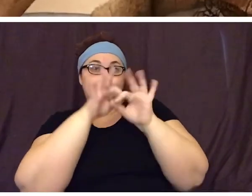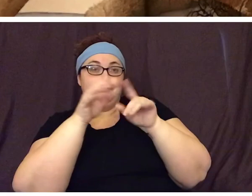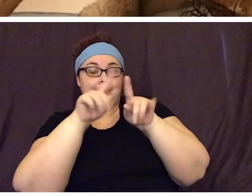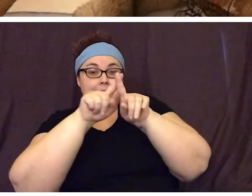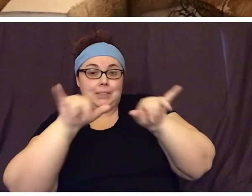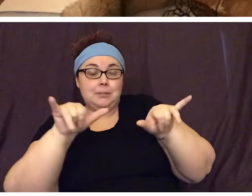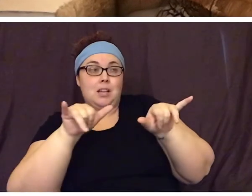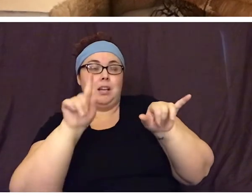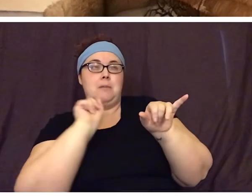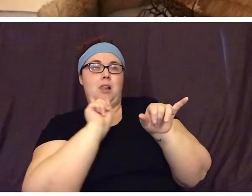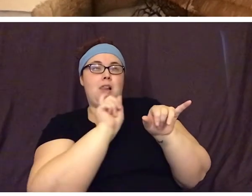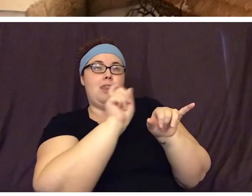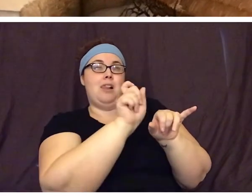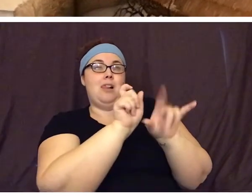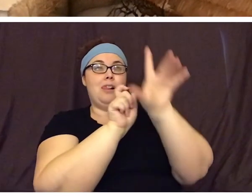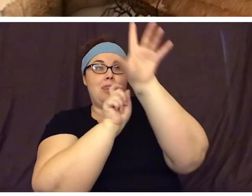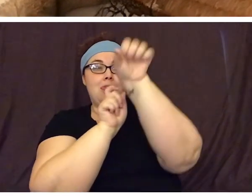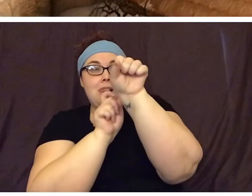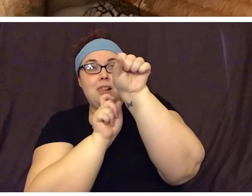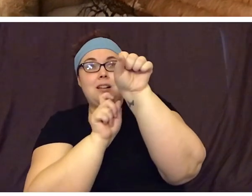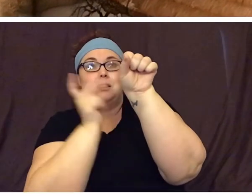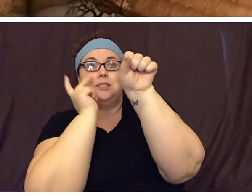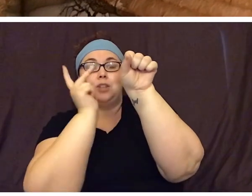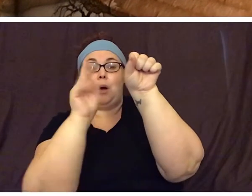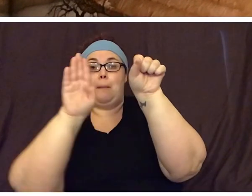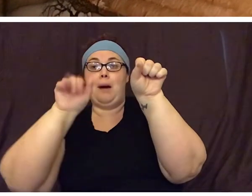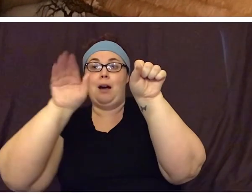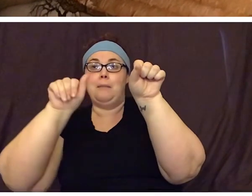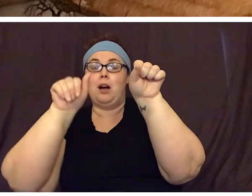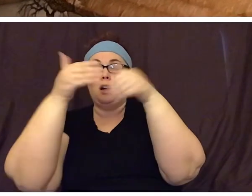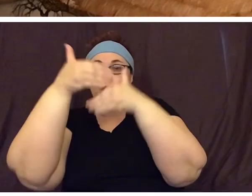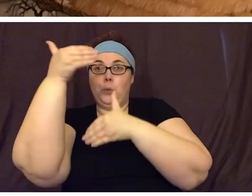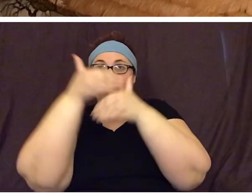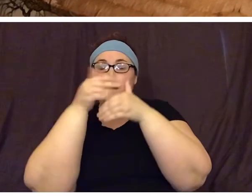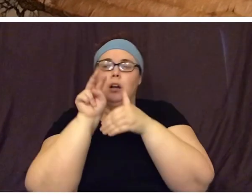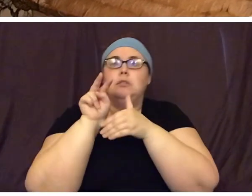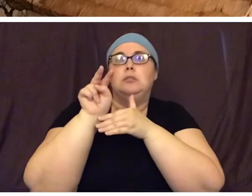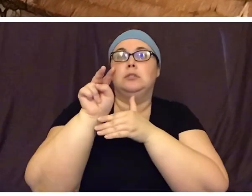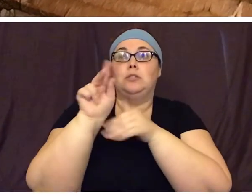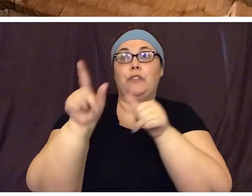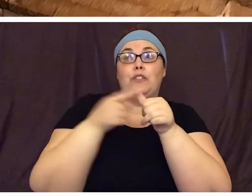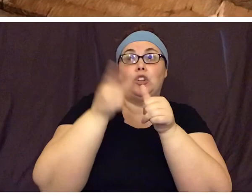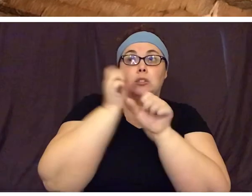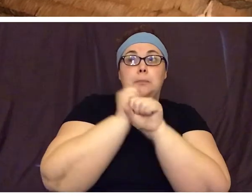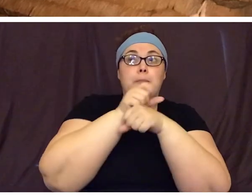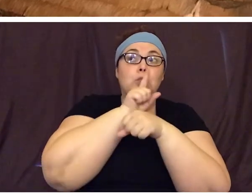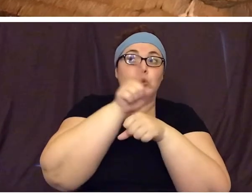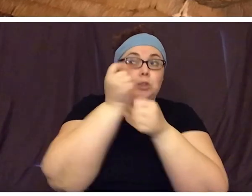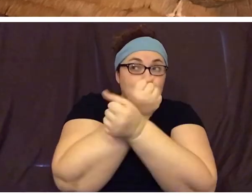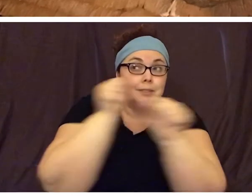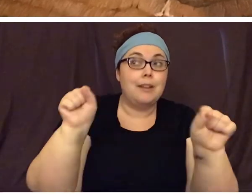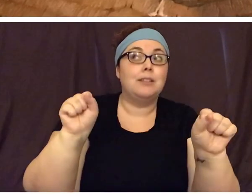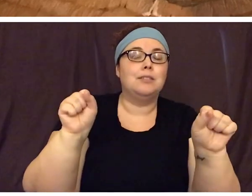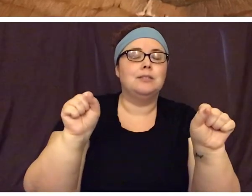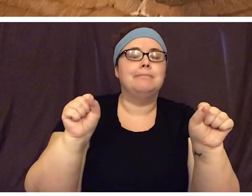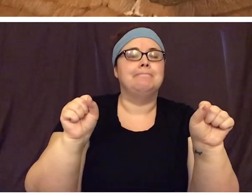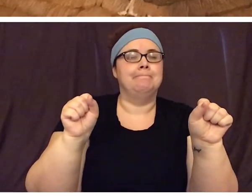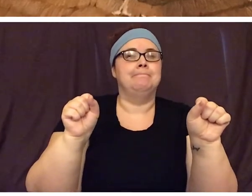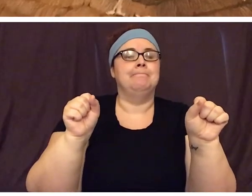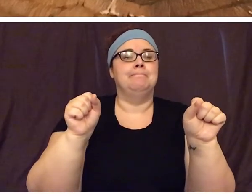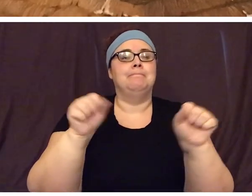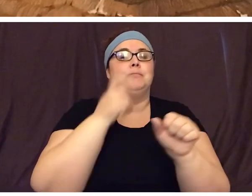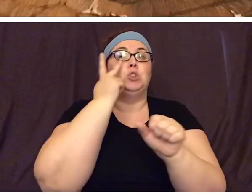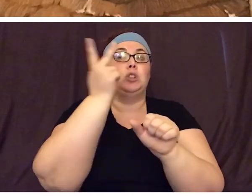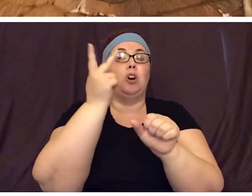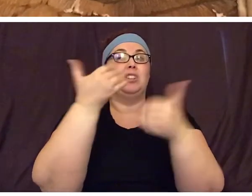As he ran to catch his snow-white mitten, he saw Baba's face in the window. First she looked to see if he was safe and sound, and